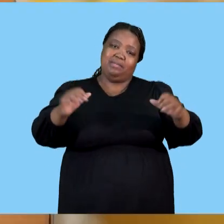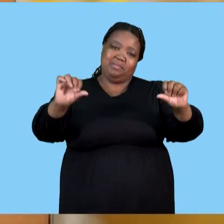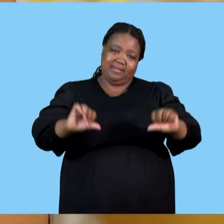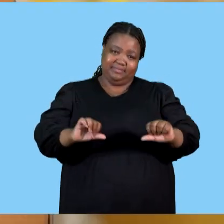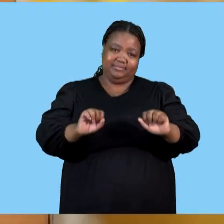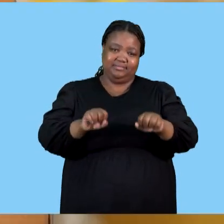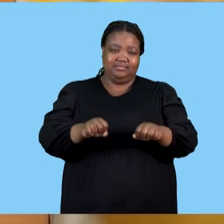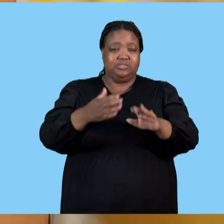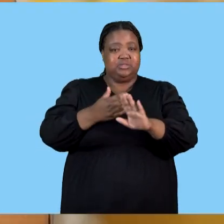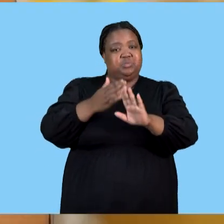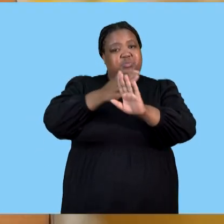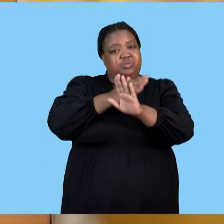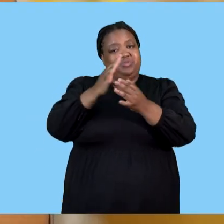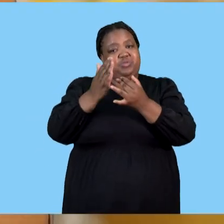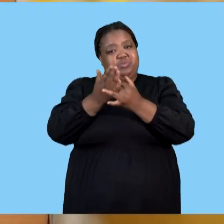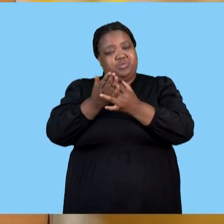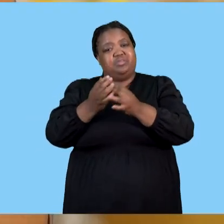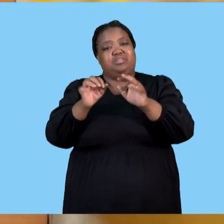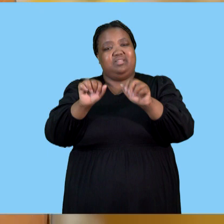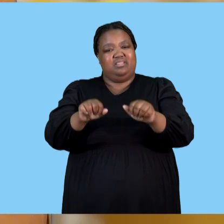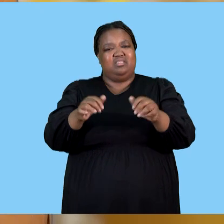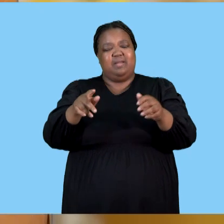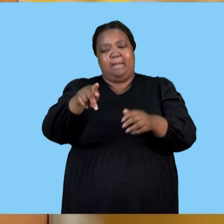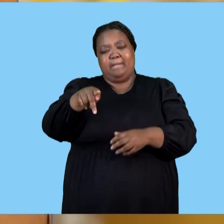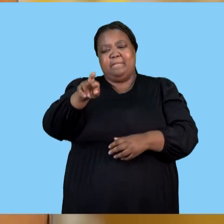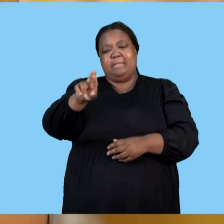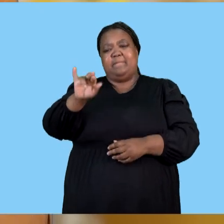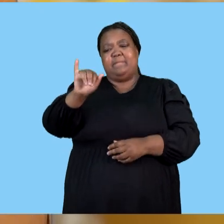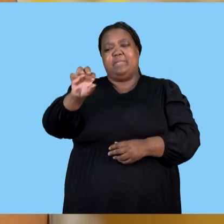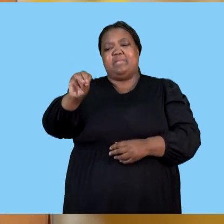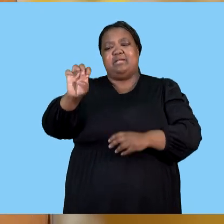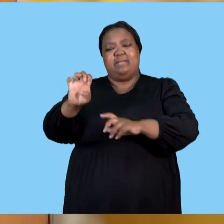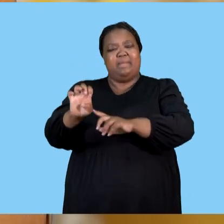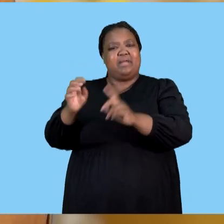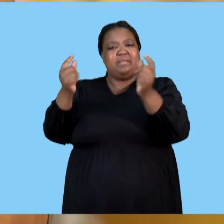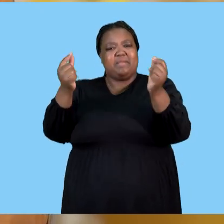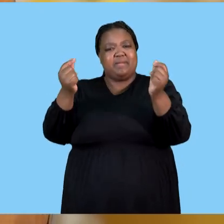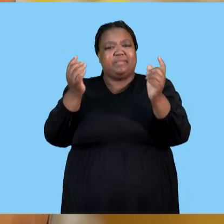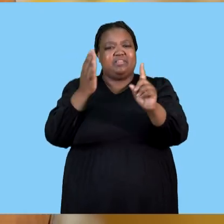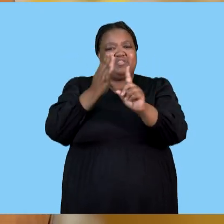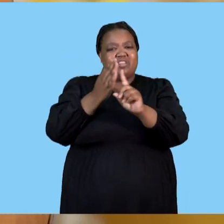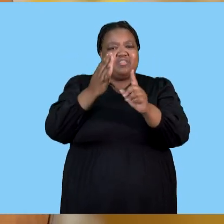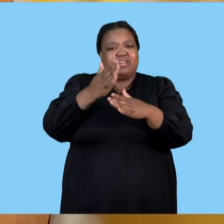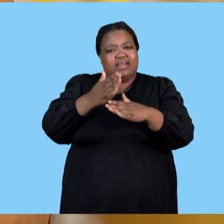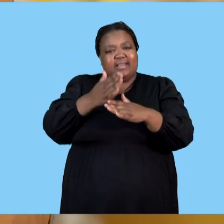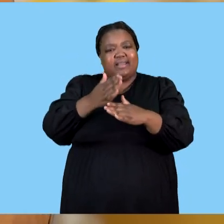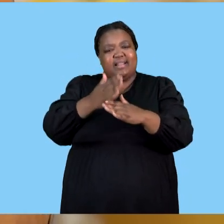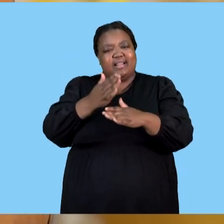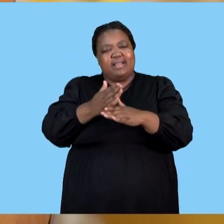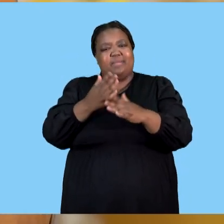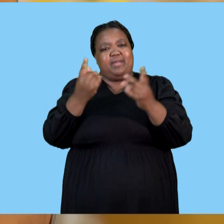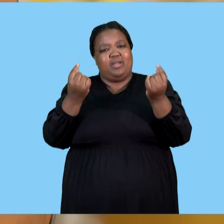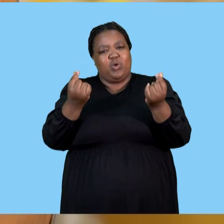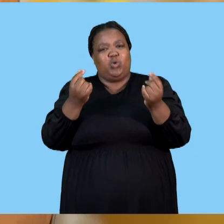Welcome back, dear learners. Before the ad break, I spoke of prime cost. And in prime cost, we had direct labor cost and